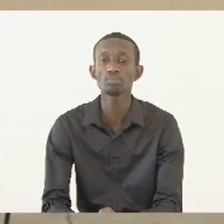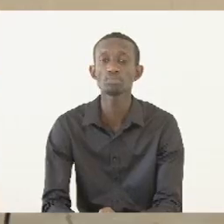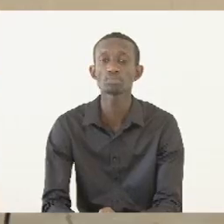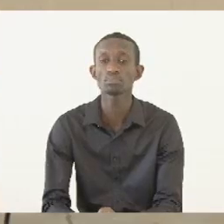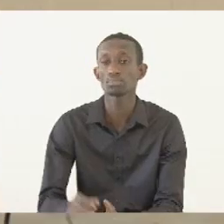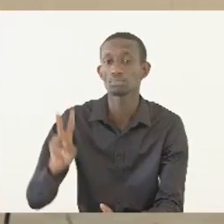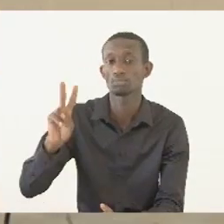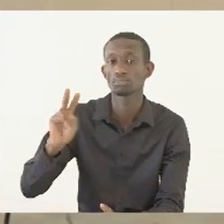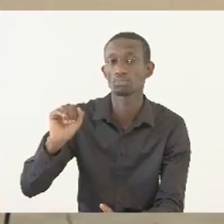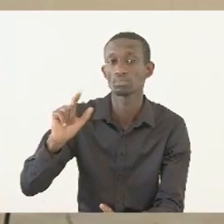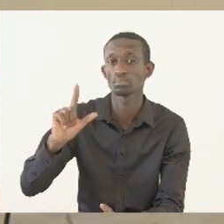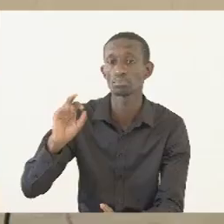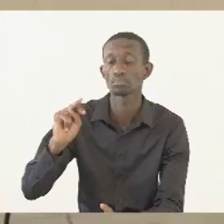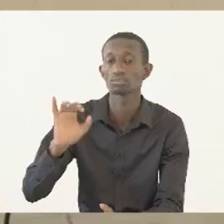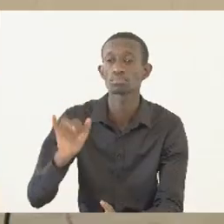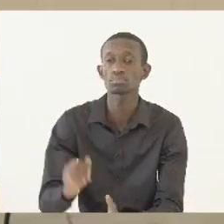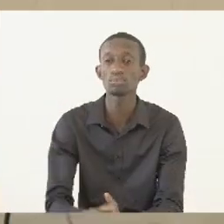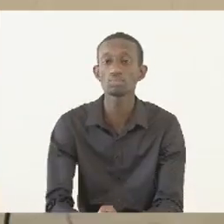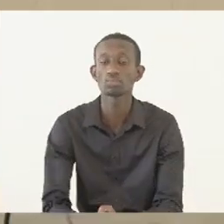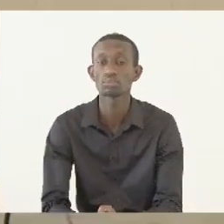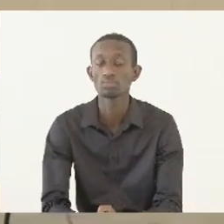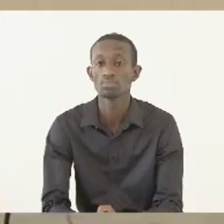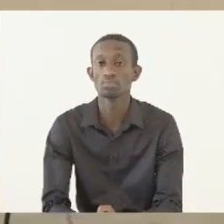Valency, and the valency,